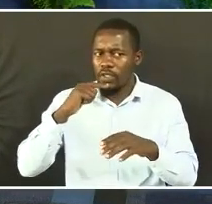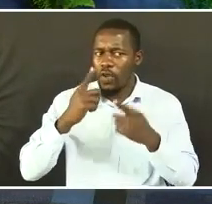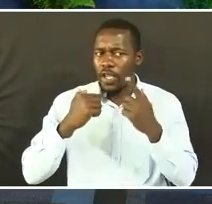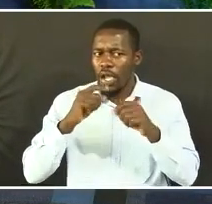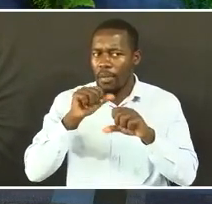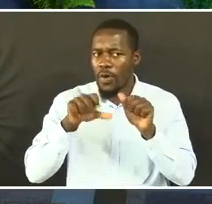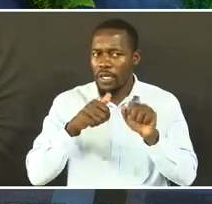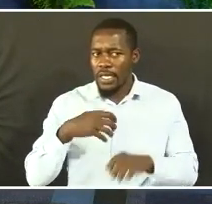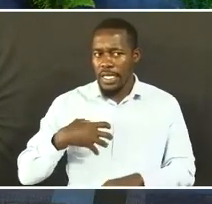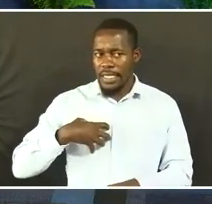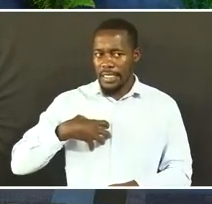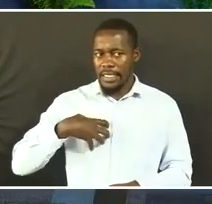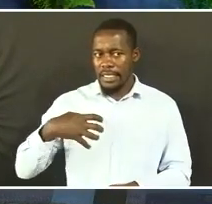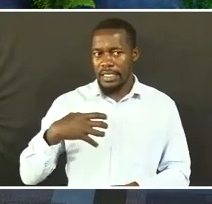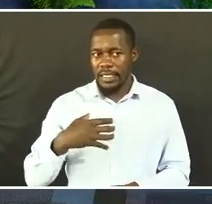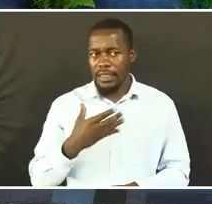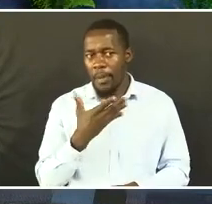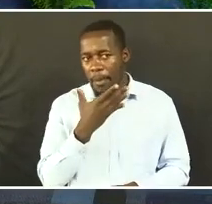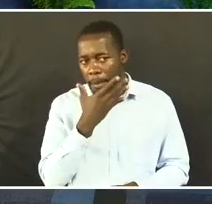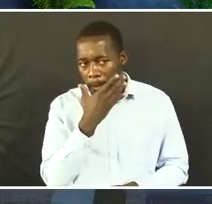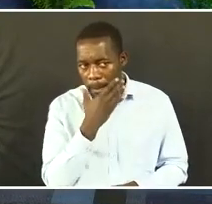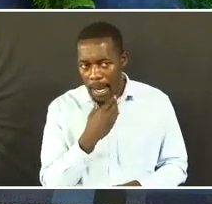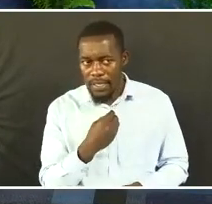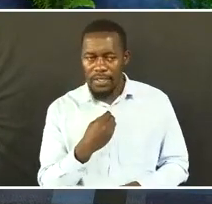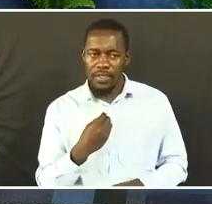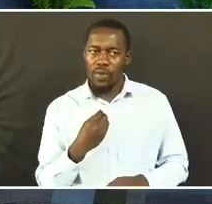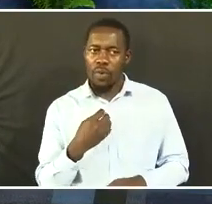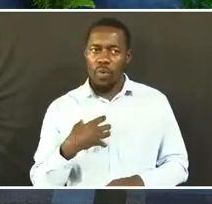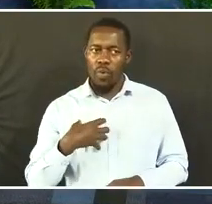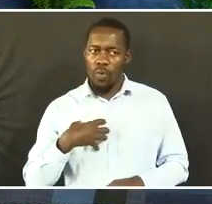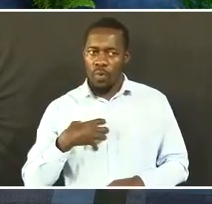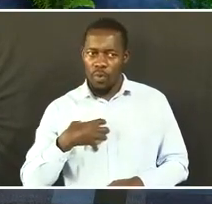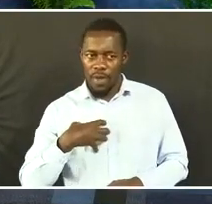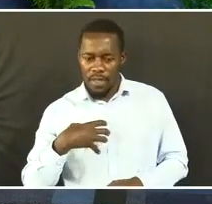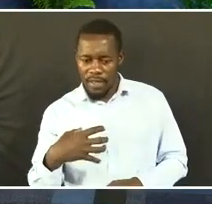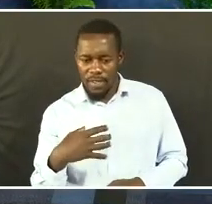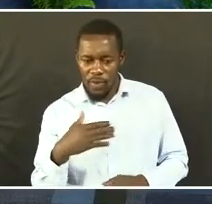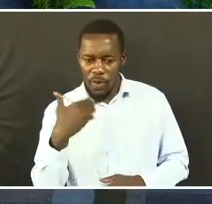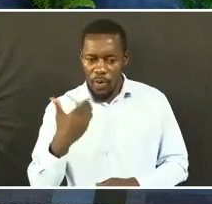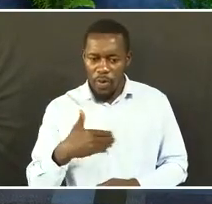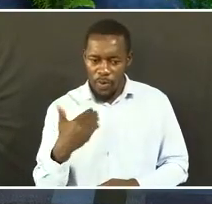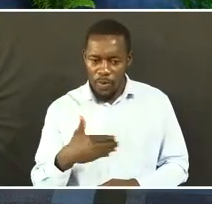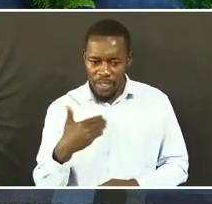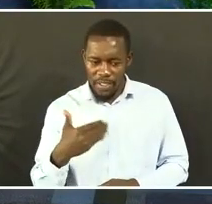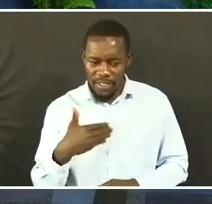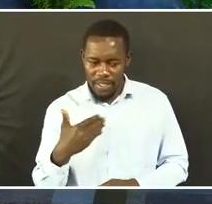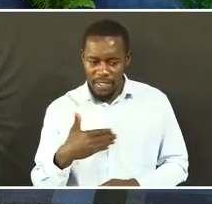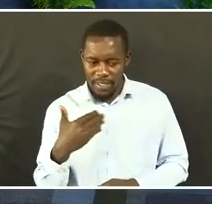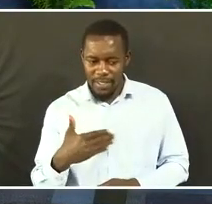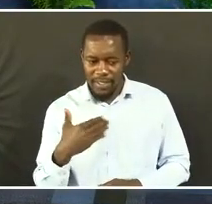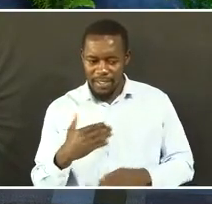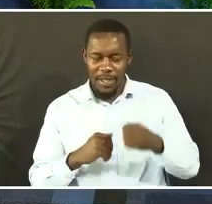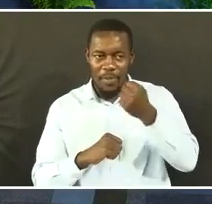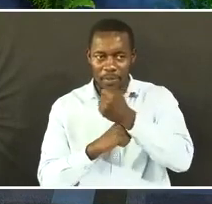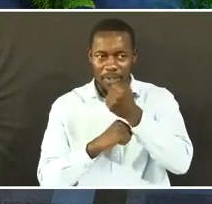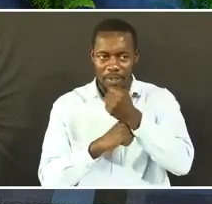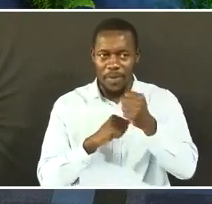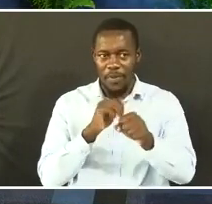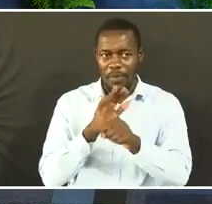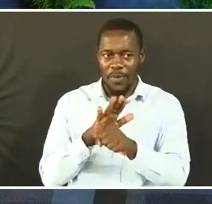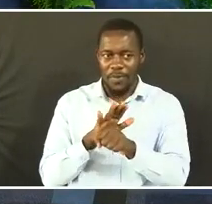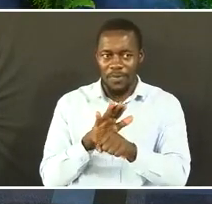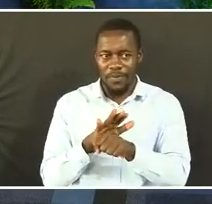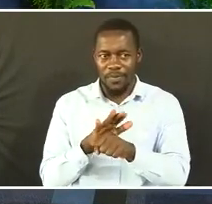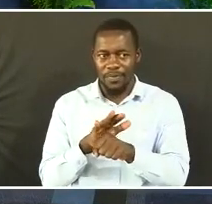is a strong city, and the destruction of the poor is their poverty, as we shall also see in a little while